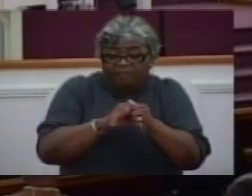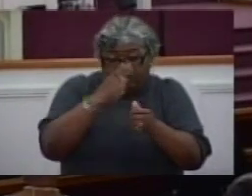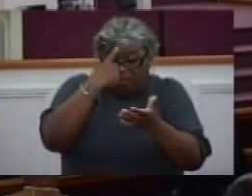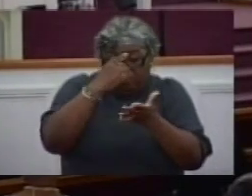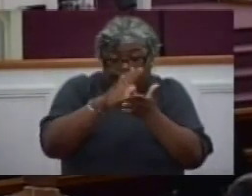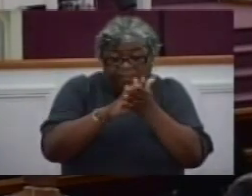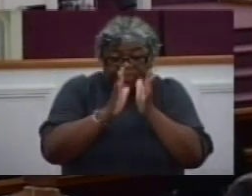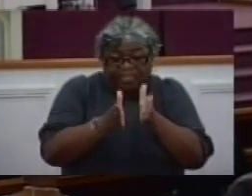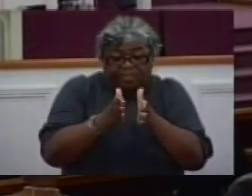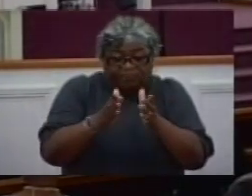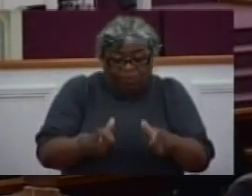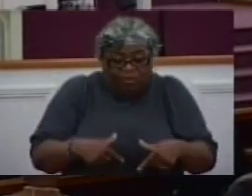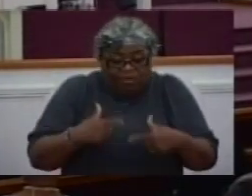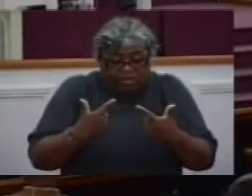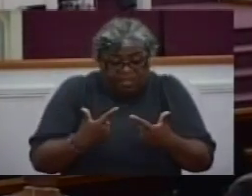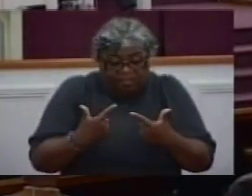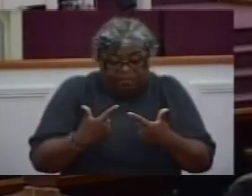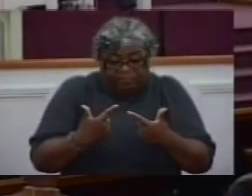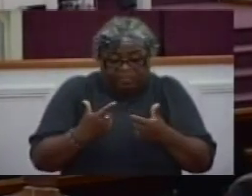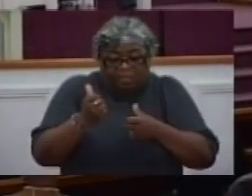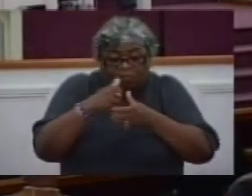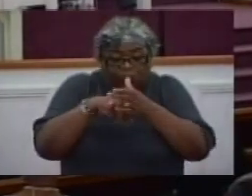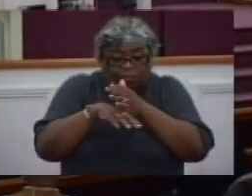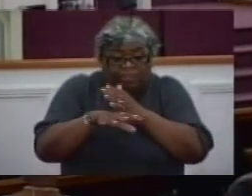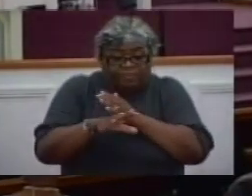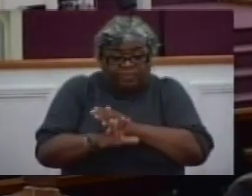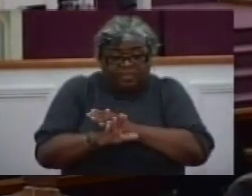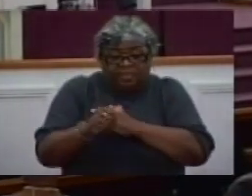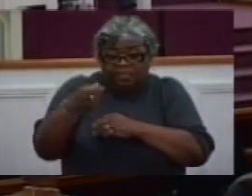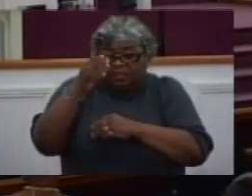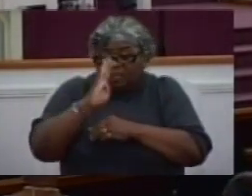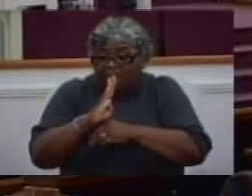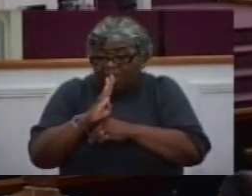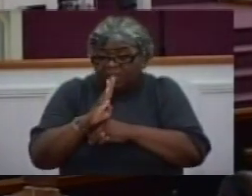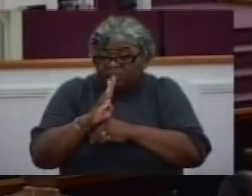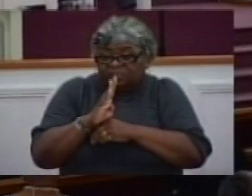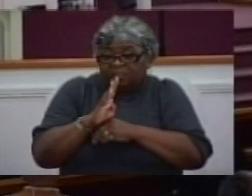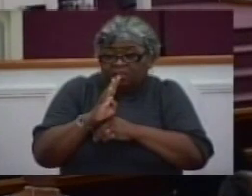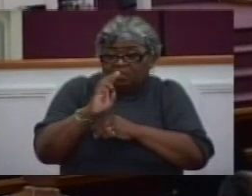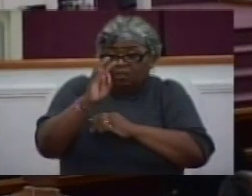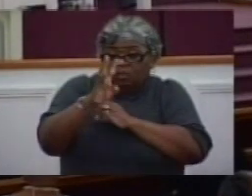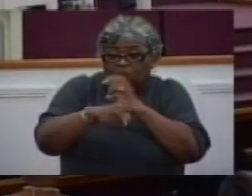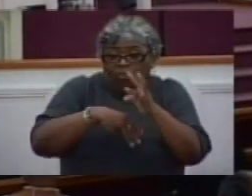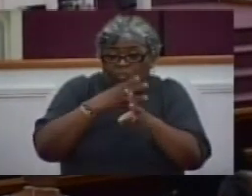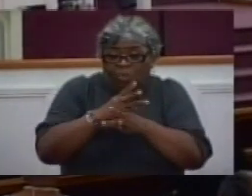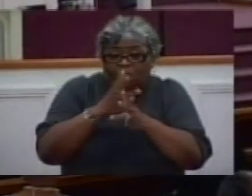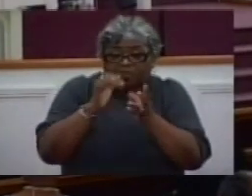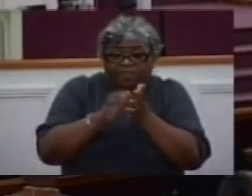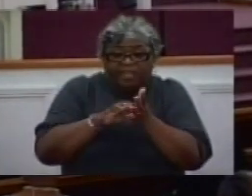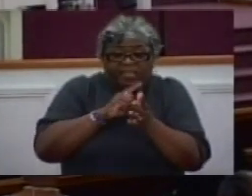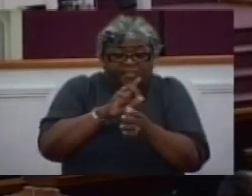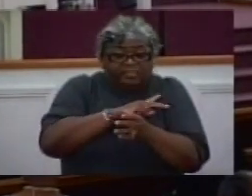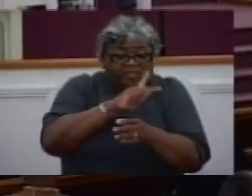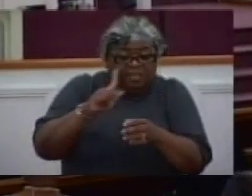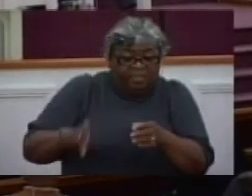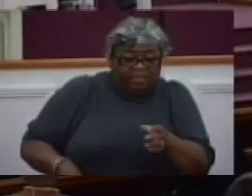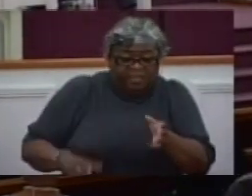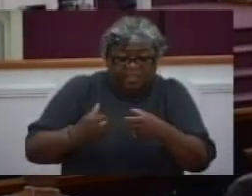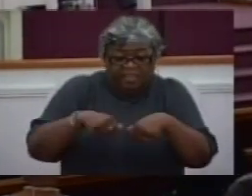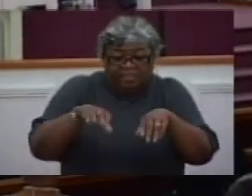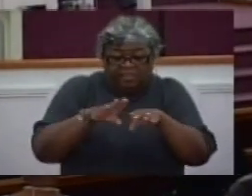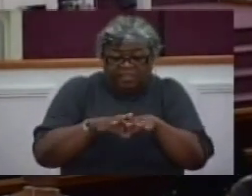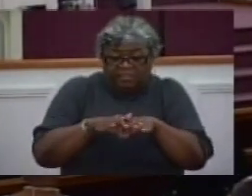believer lives within the sphere of God's rule, which is a kingdom that is